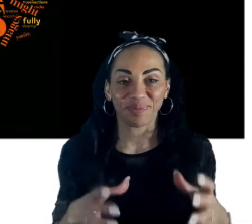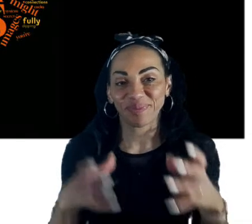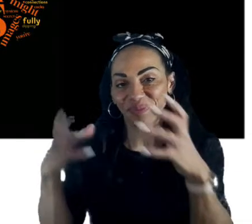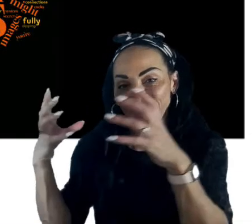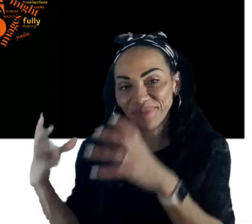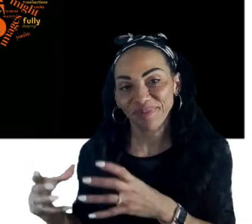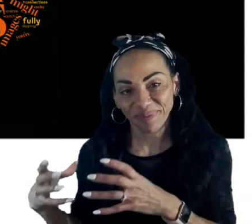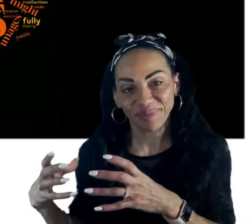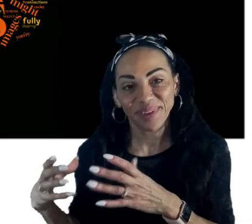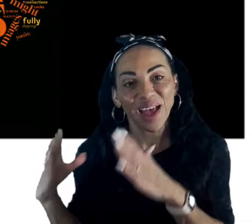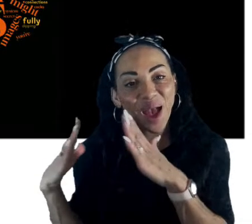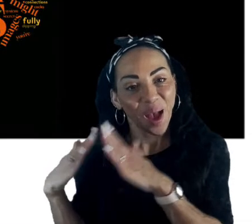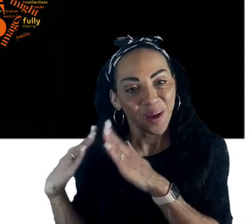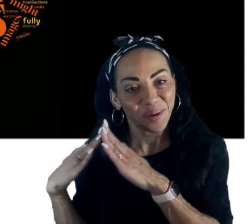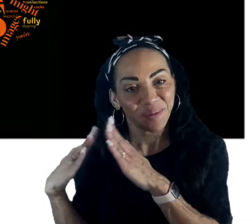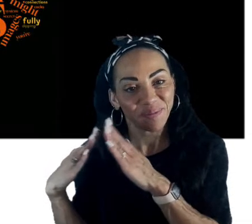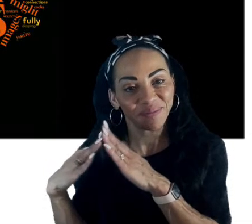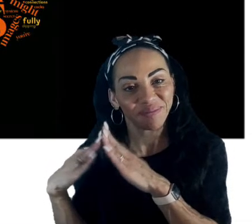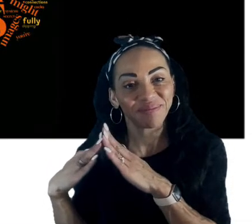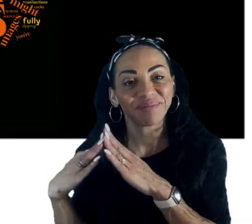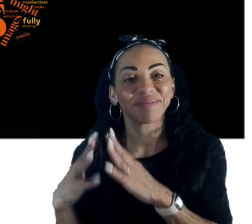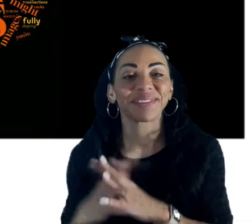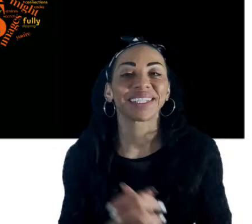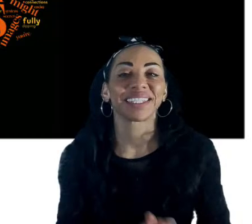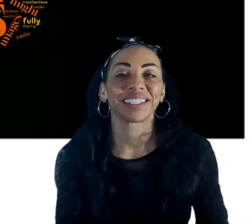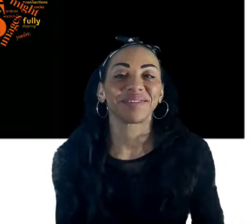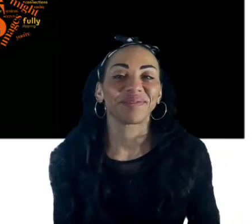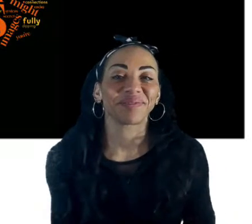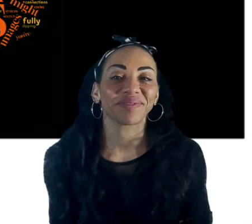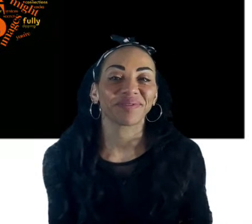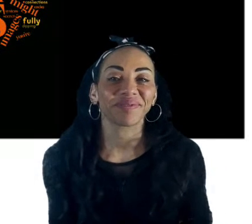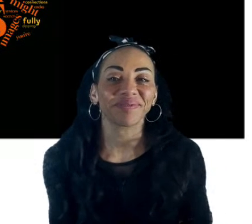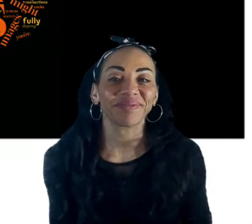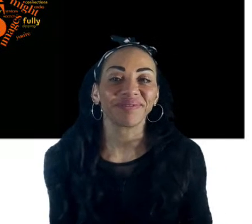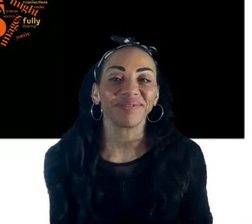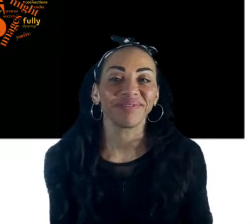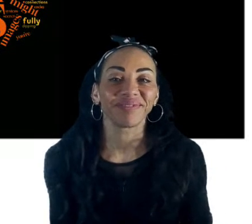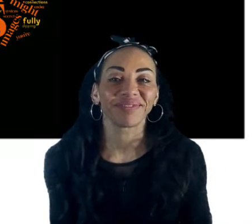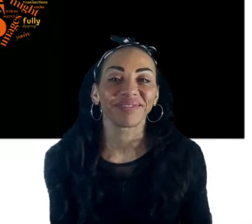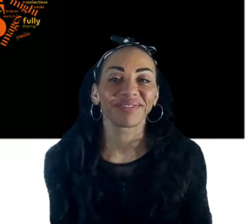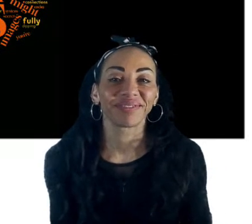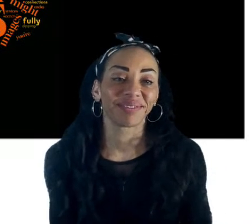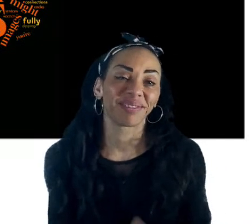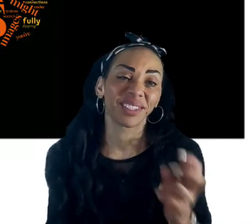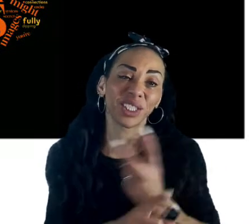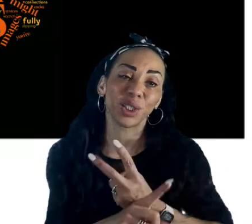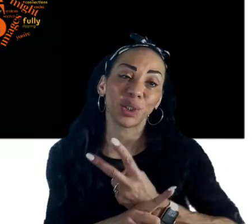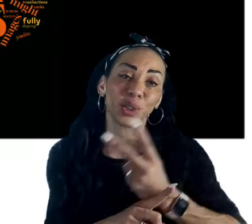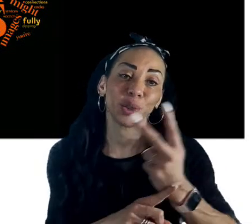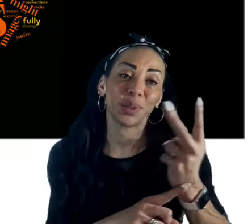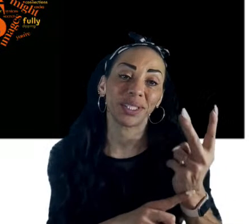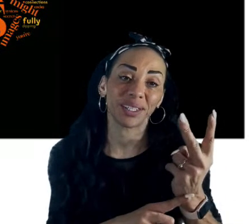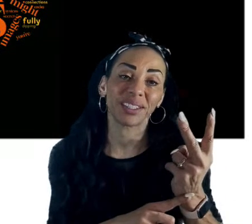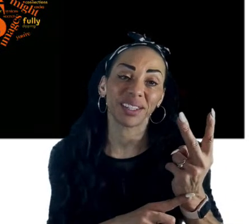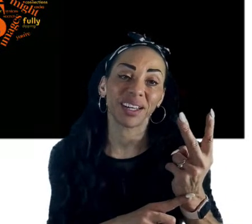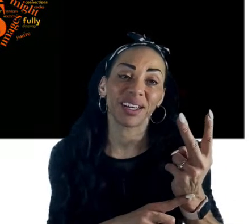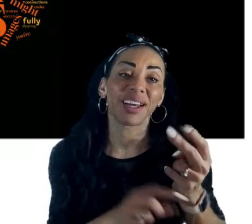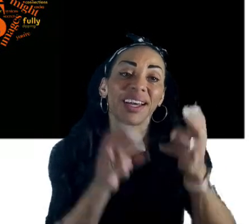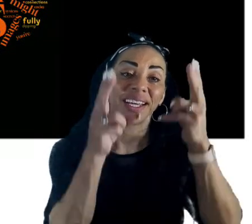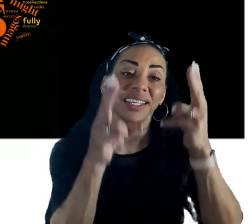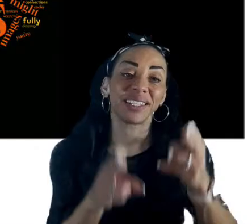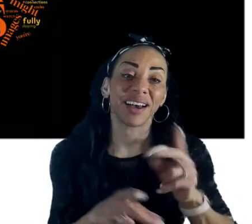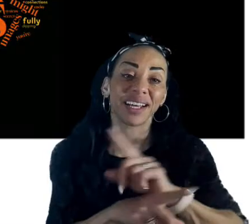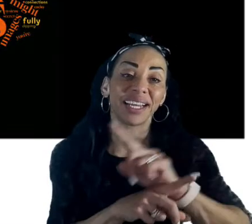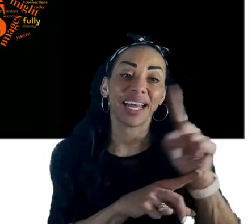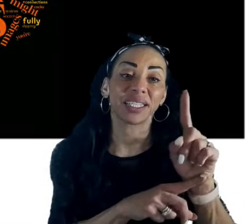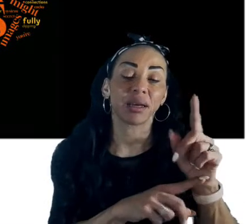and took him home. And unfortunately, 2 weeks later, he died of kidney failure.